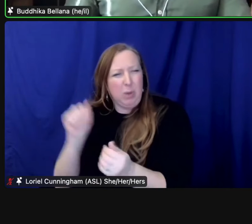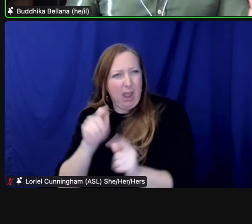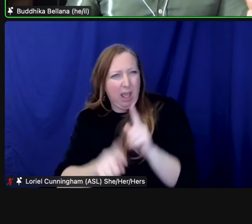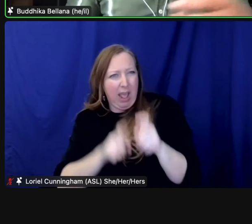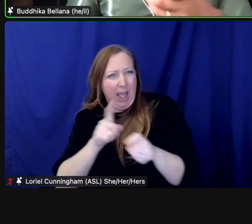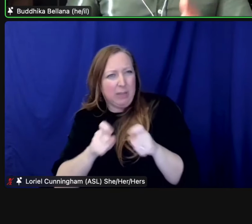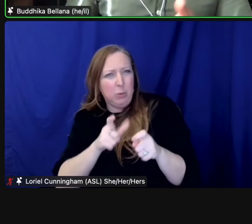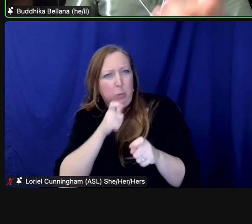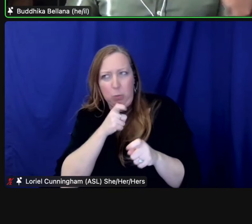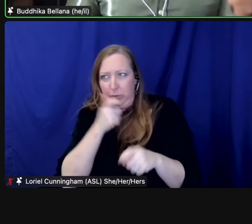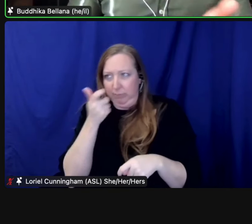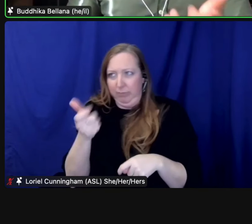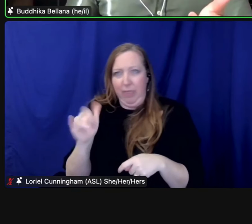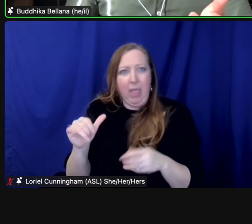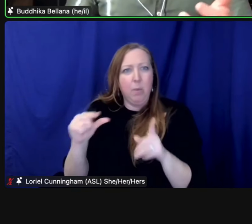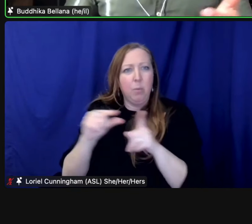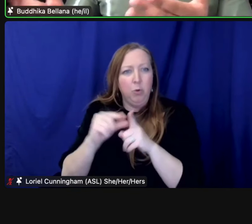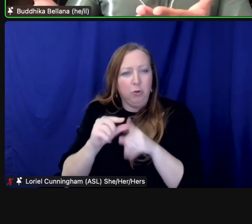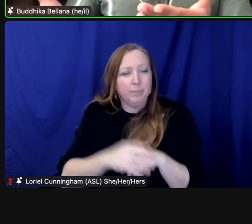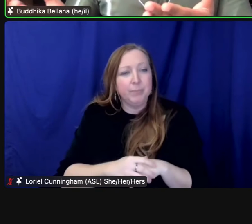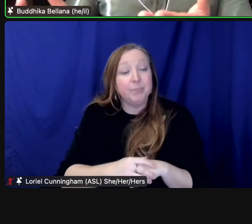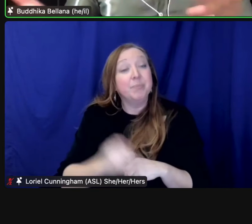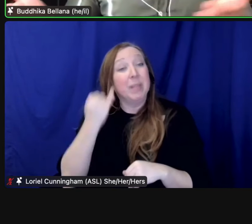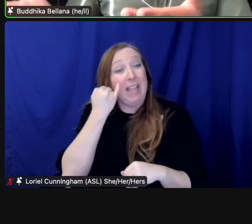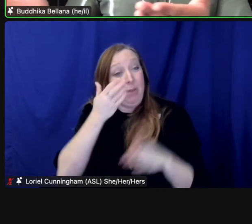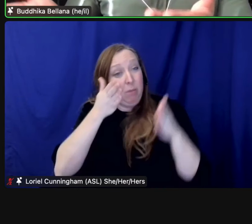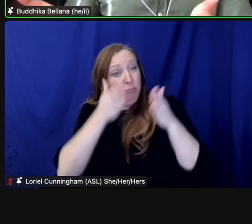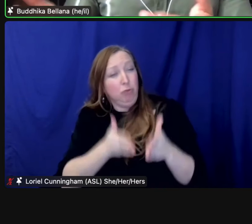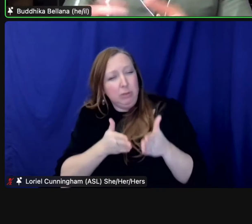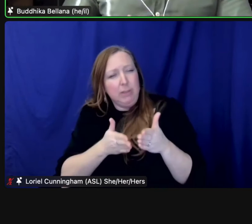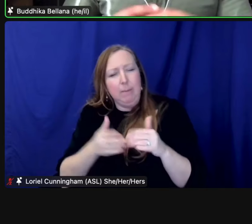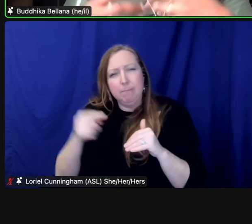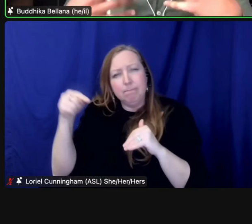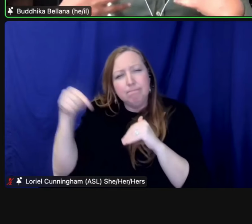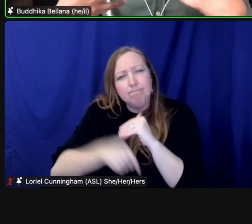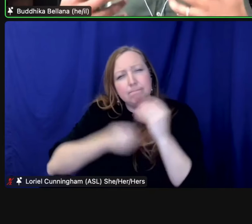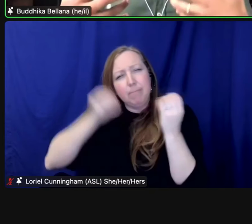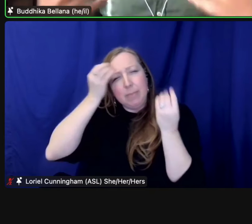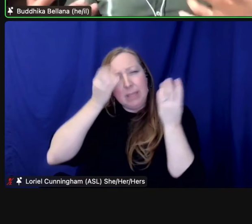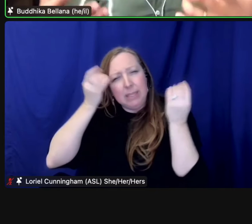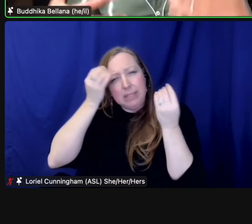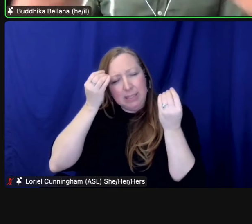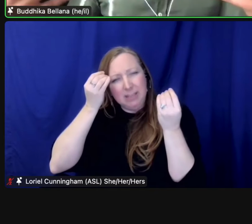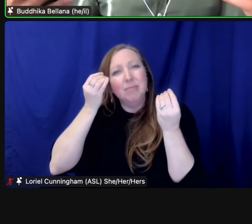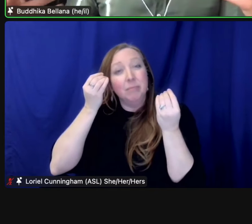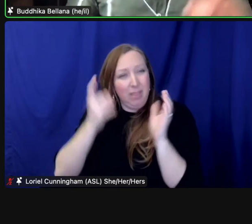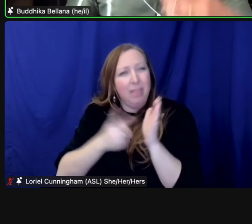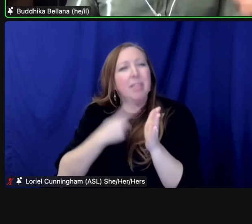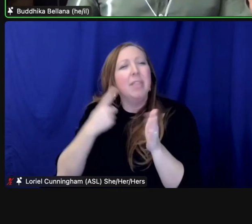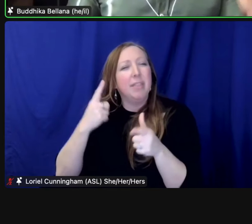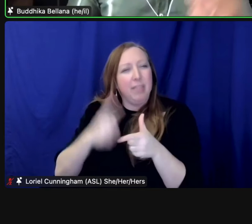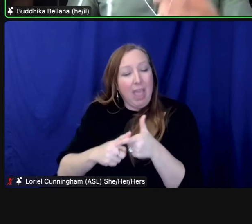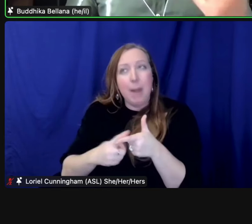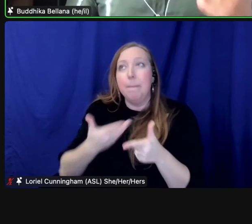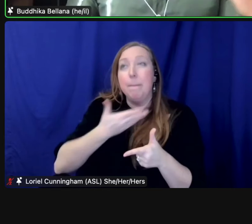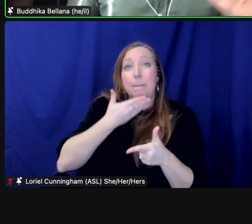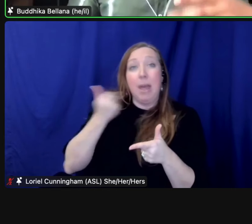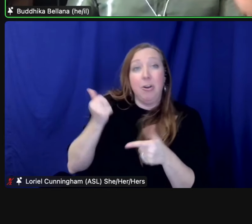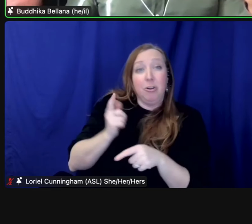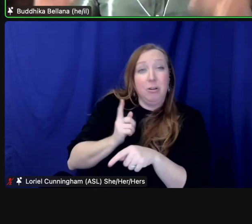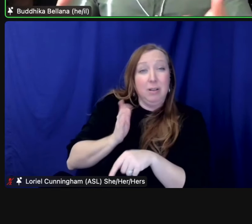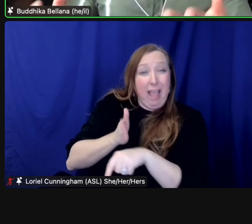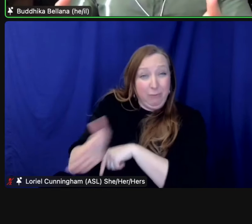to engage in the kinds of deep processing examples that I just showed, you would have better explicit memory, whether in terms of